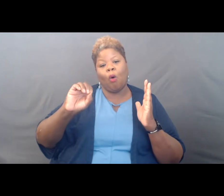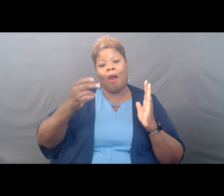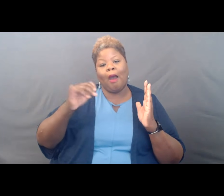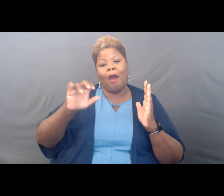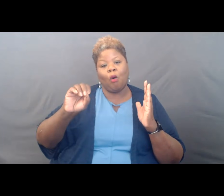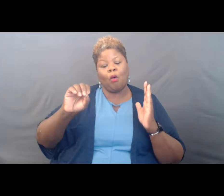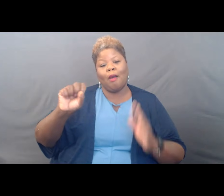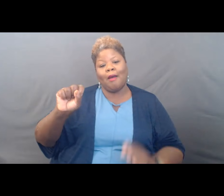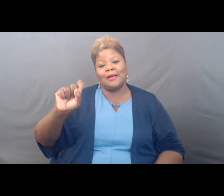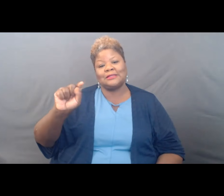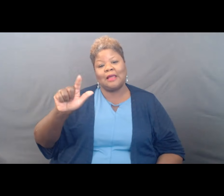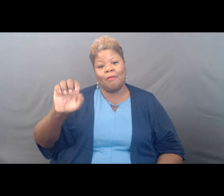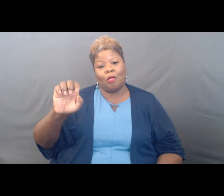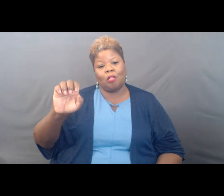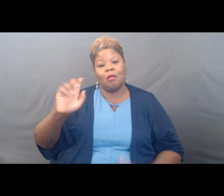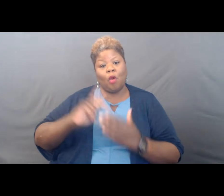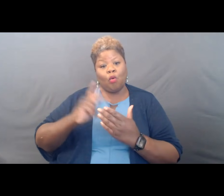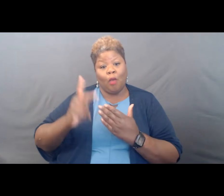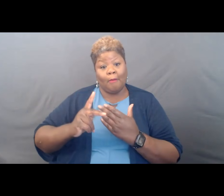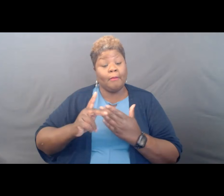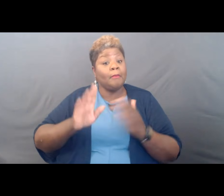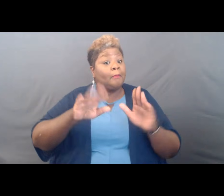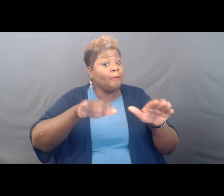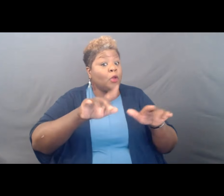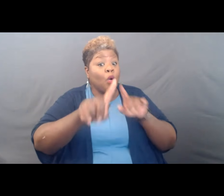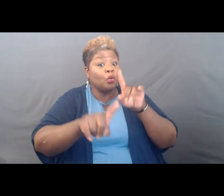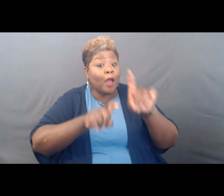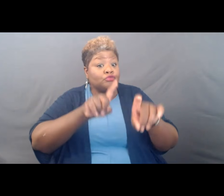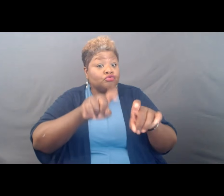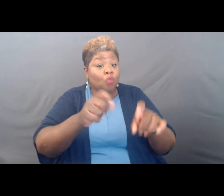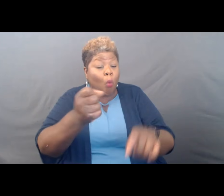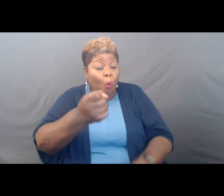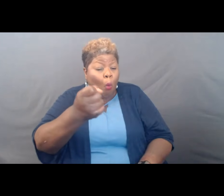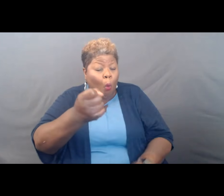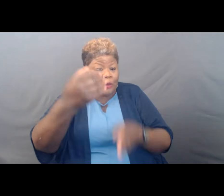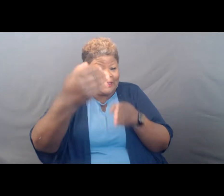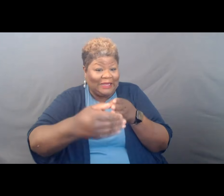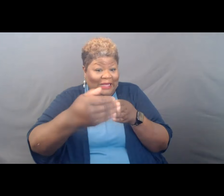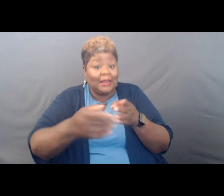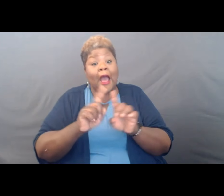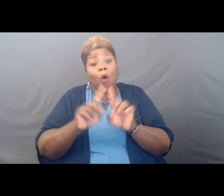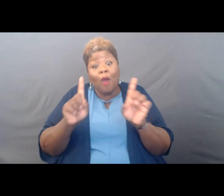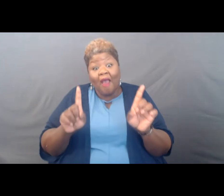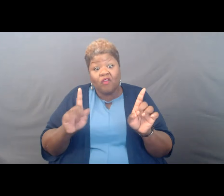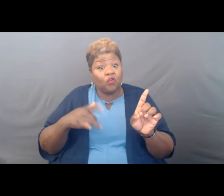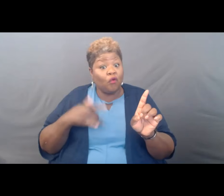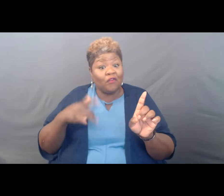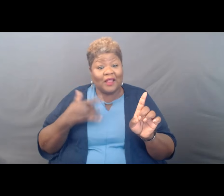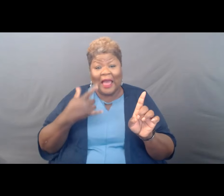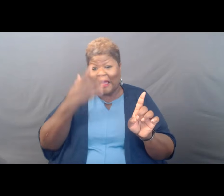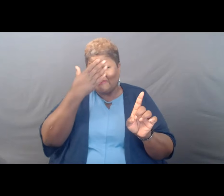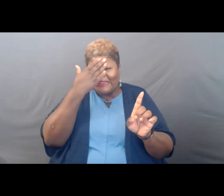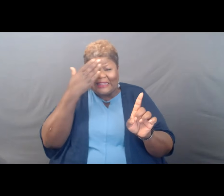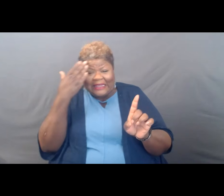I ask is for people to hold questions until the end of the presentation. However, if you feel like you're gonna